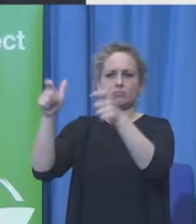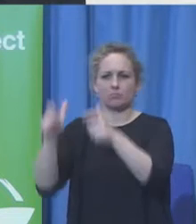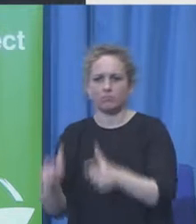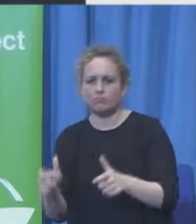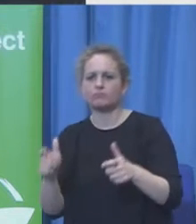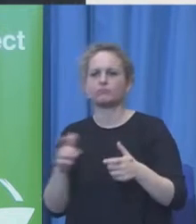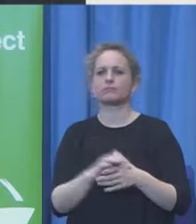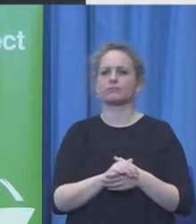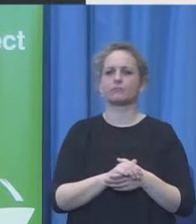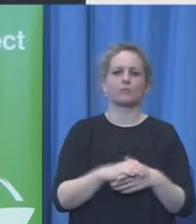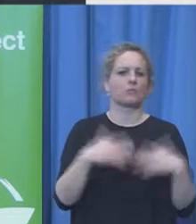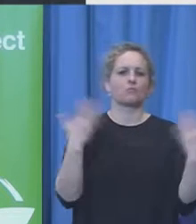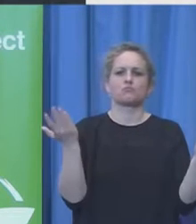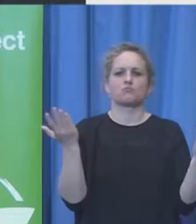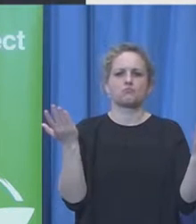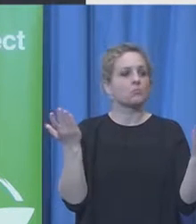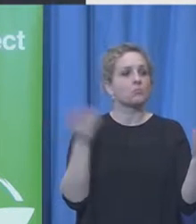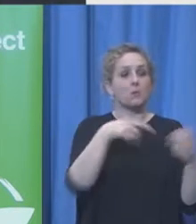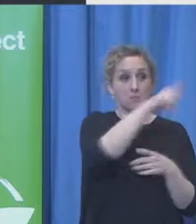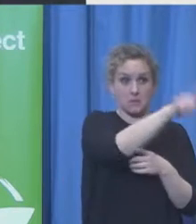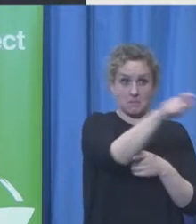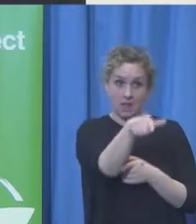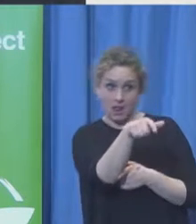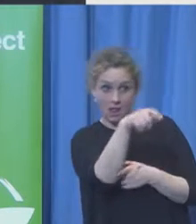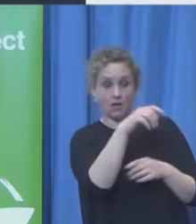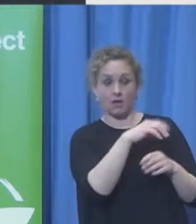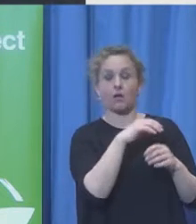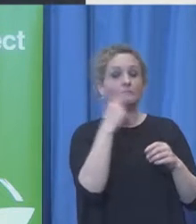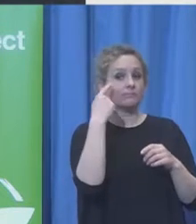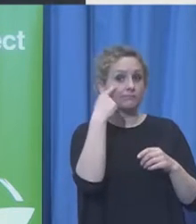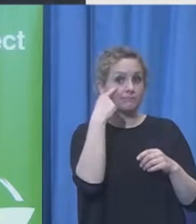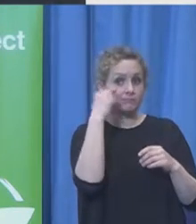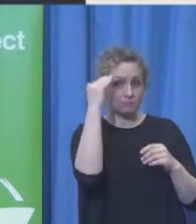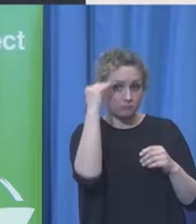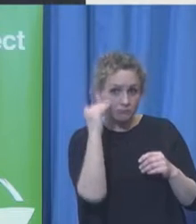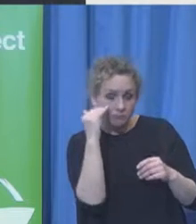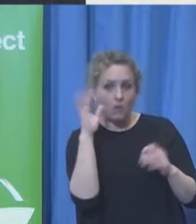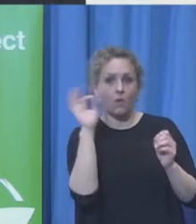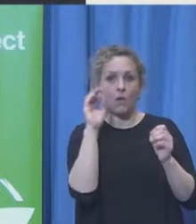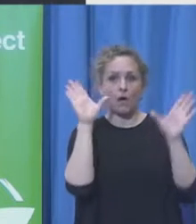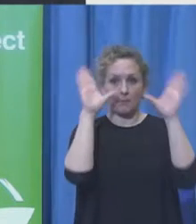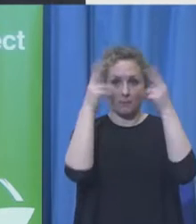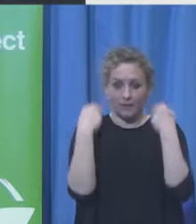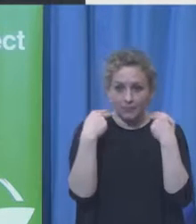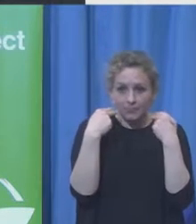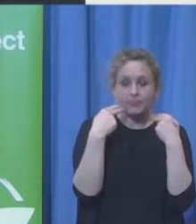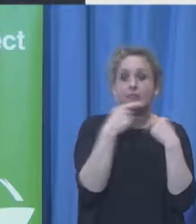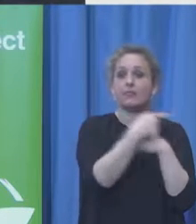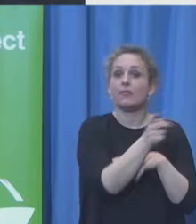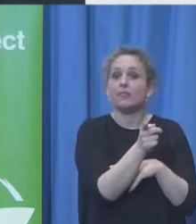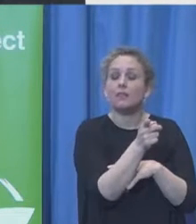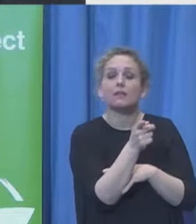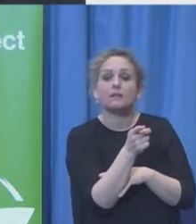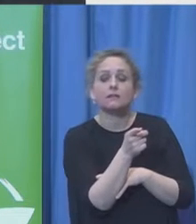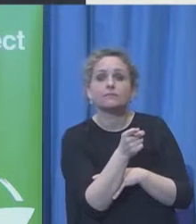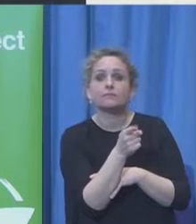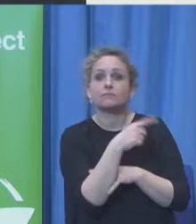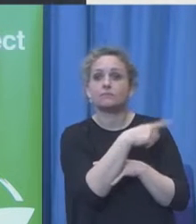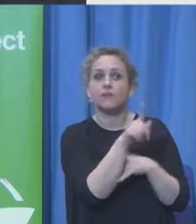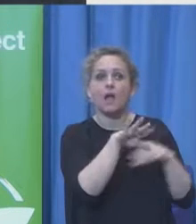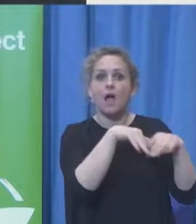would have a particular knowledge of, only 16% of people between 18